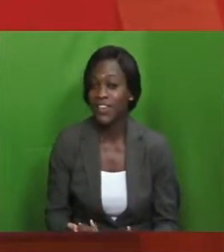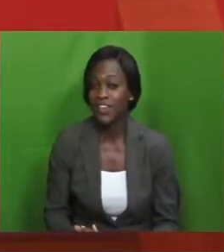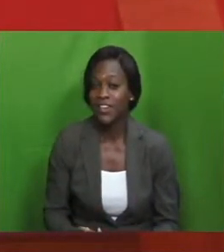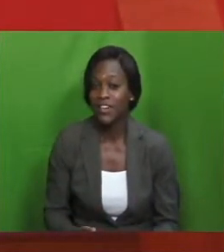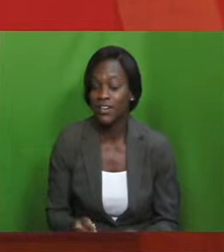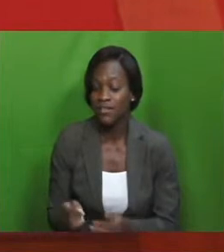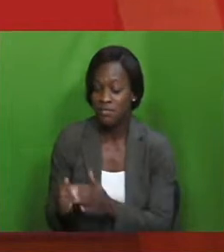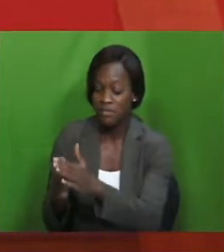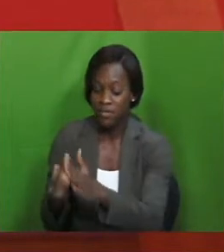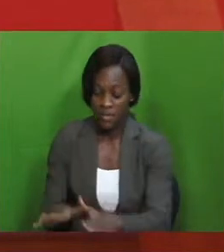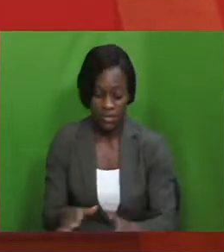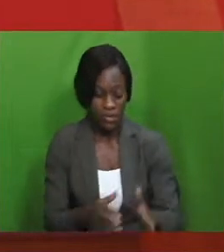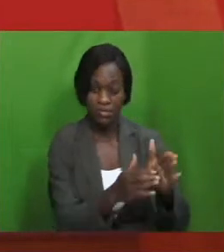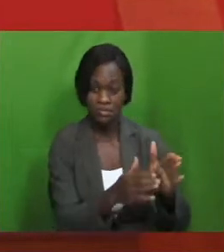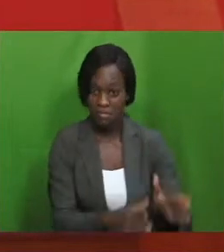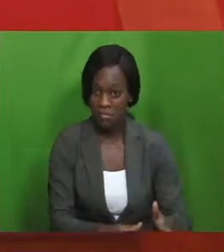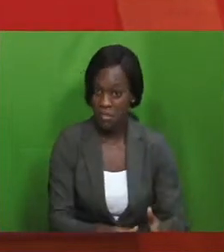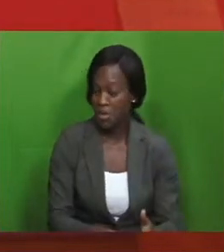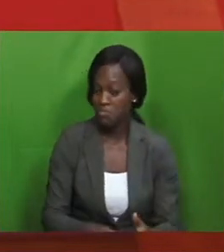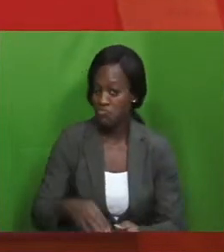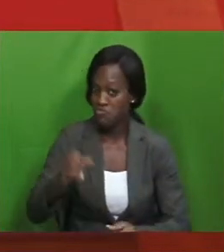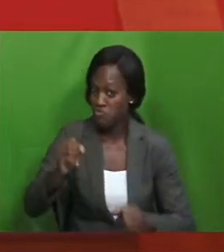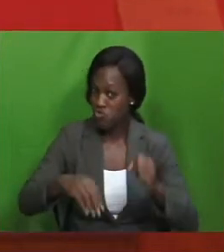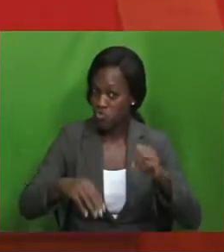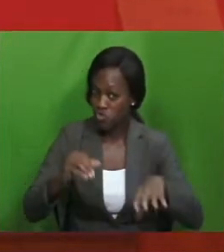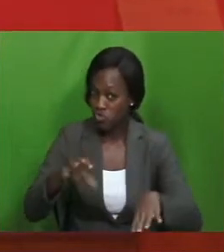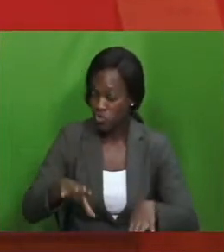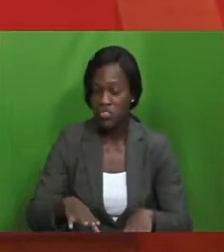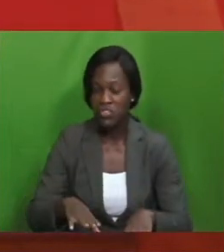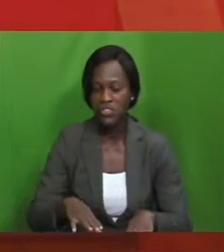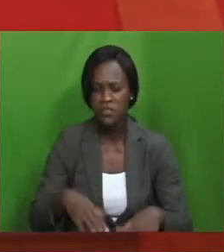after listening to the Minister for Finance.